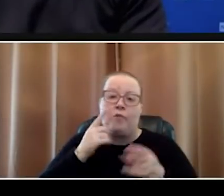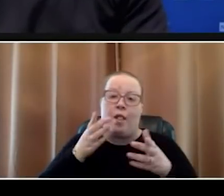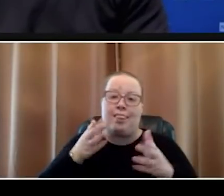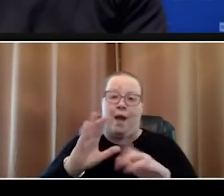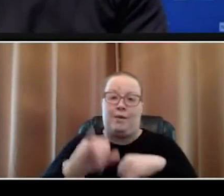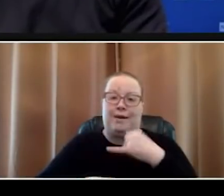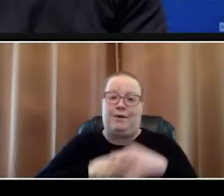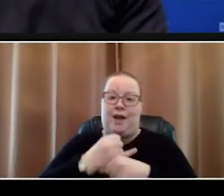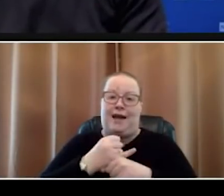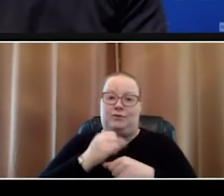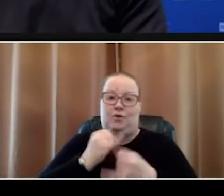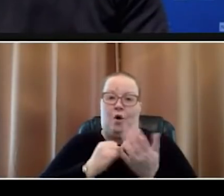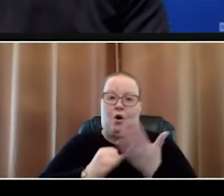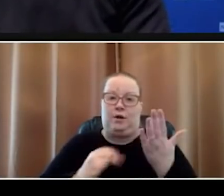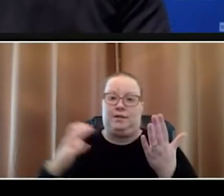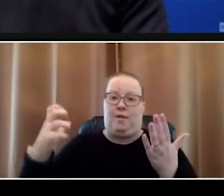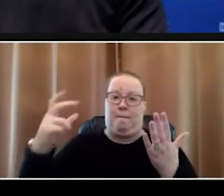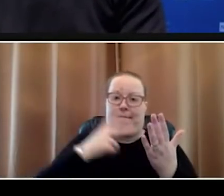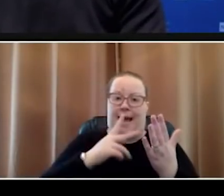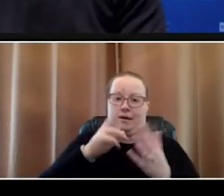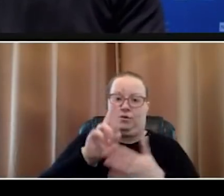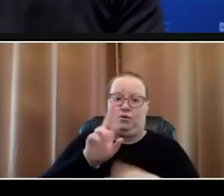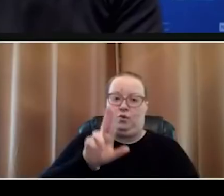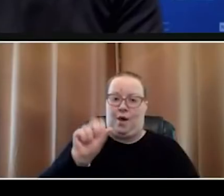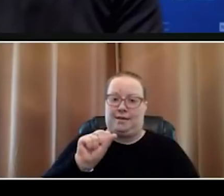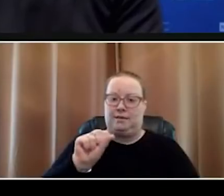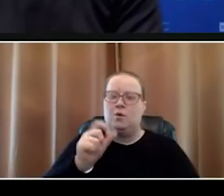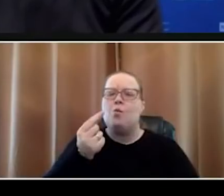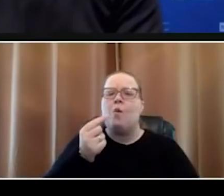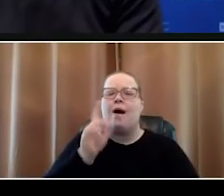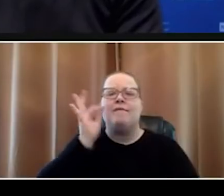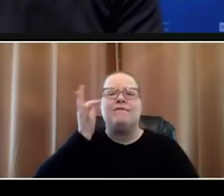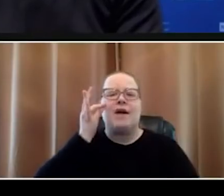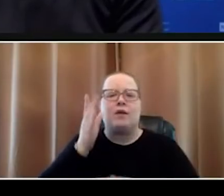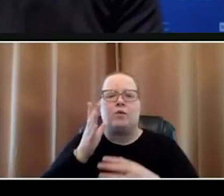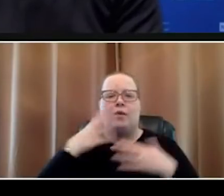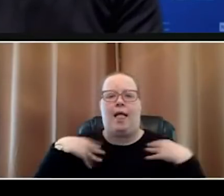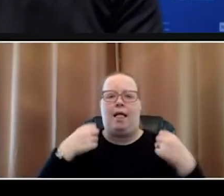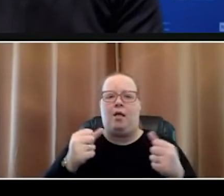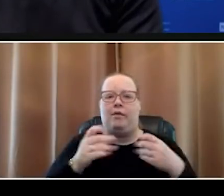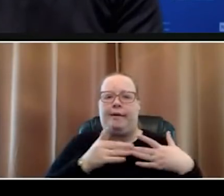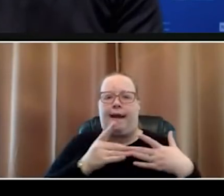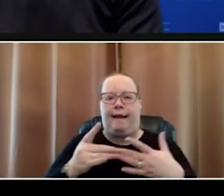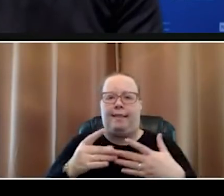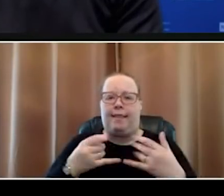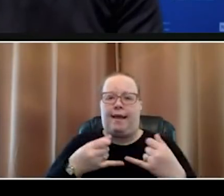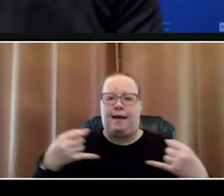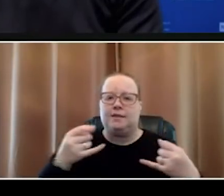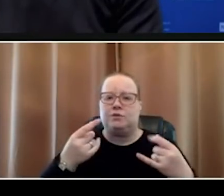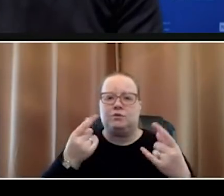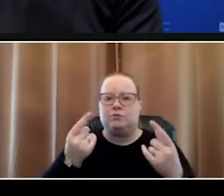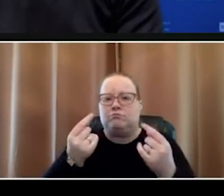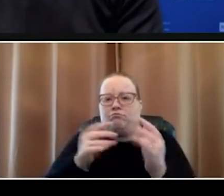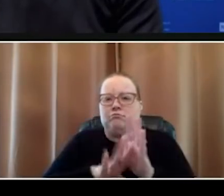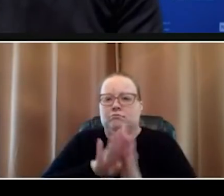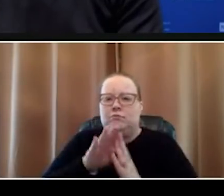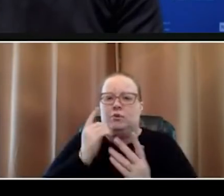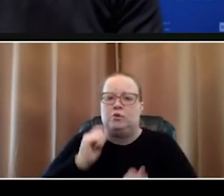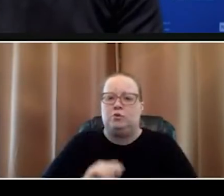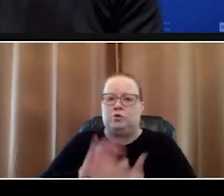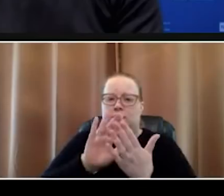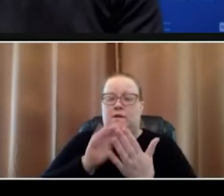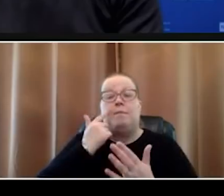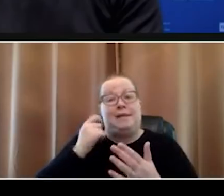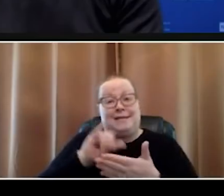into the U.S.? What federal health guidelines are being developed to address that? Because again, that's a large part of